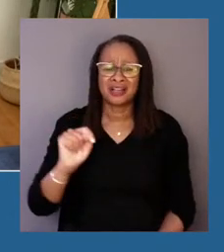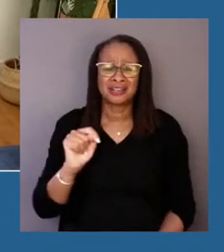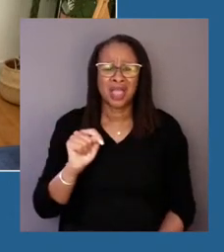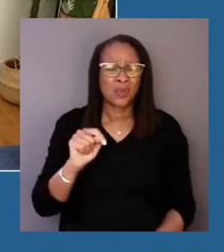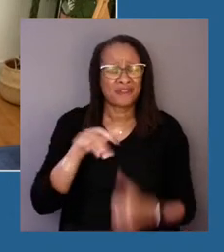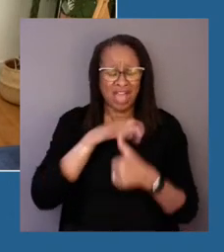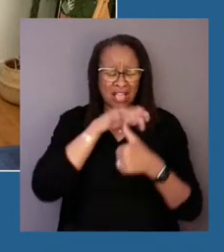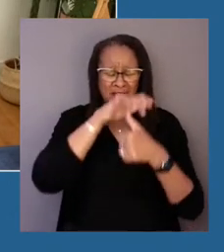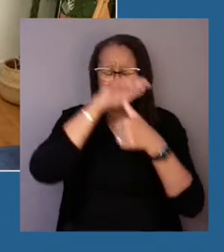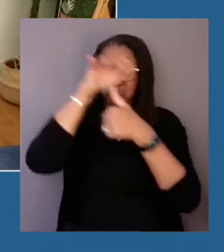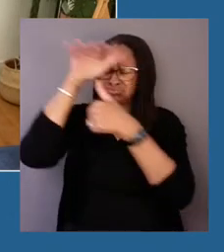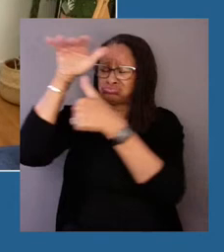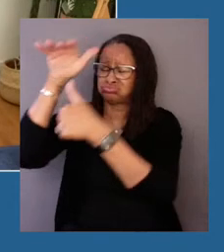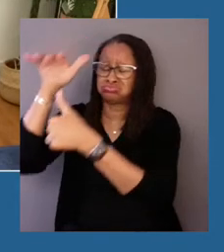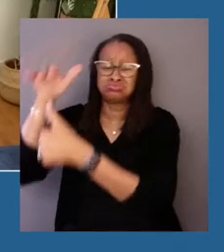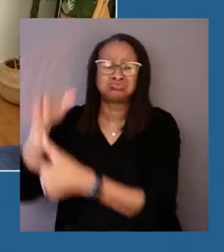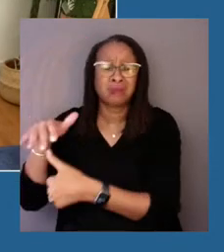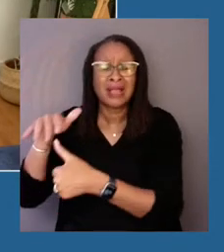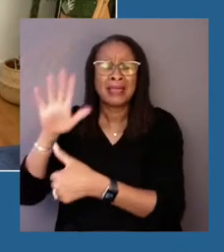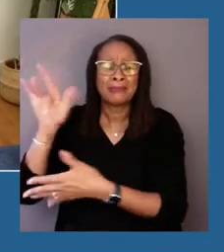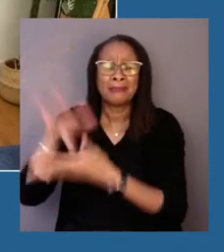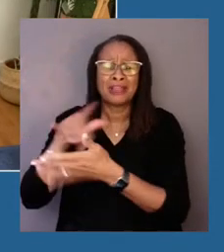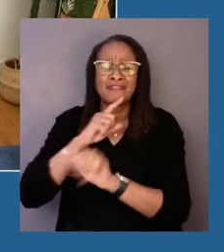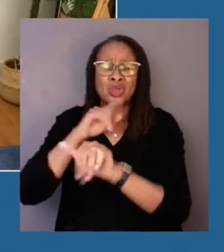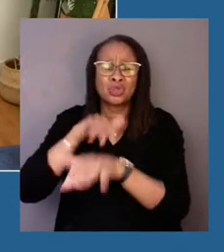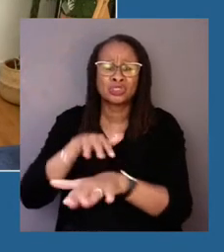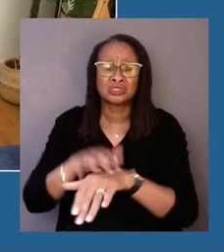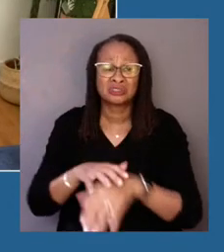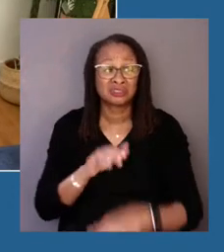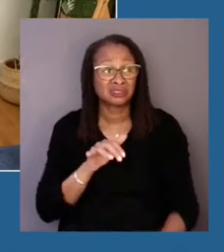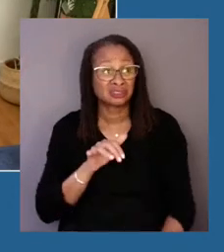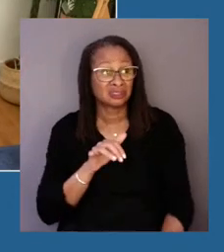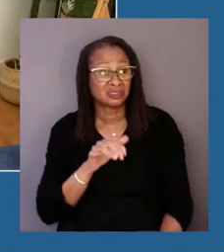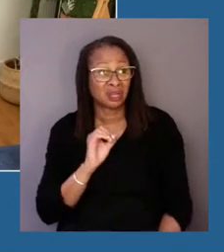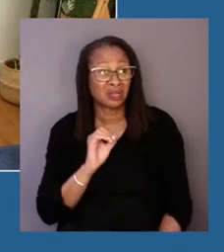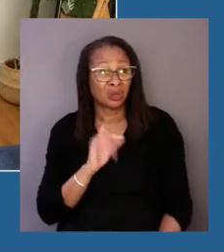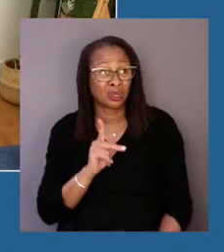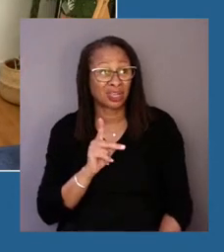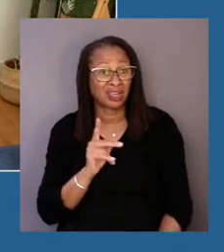of the ocean, and you're like, okay.